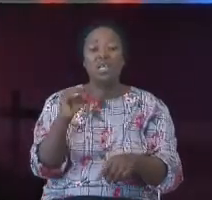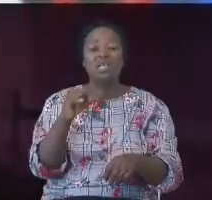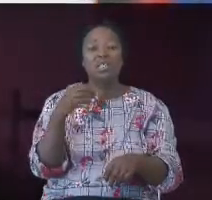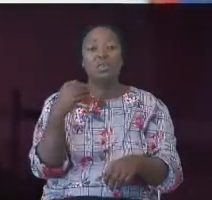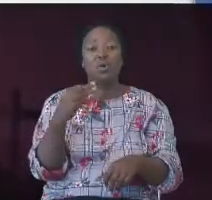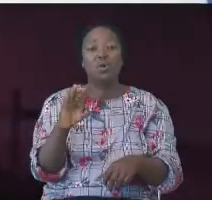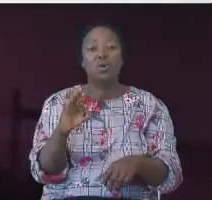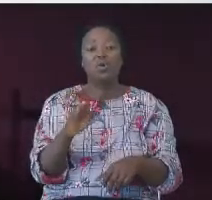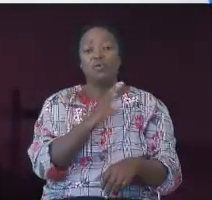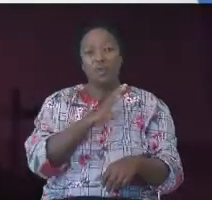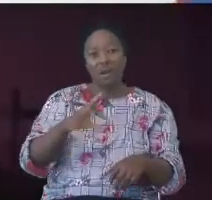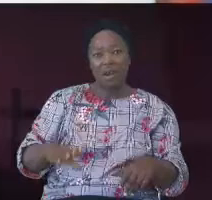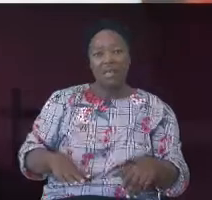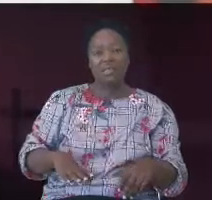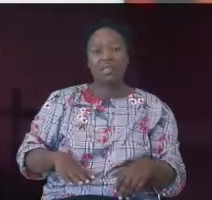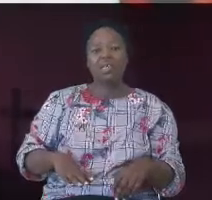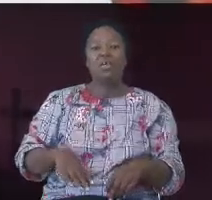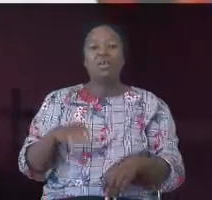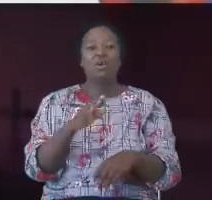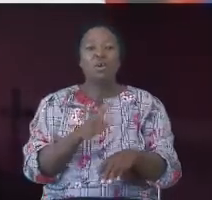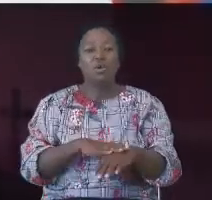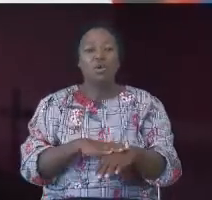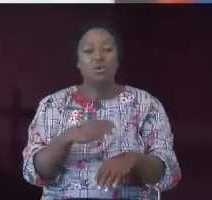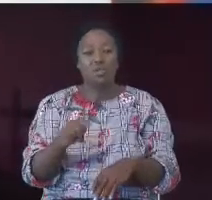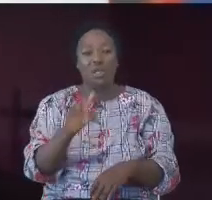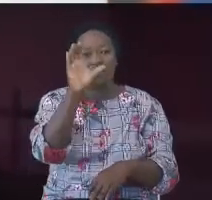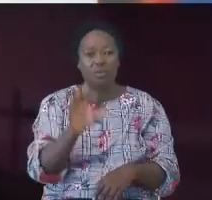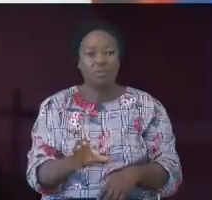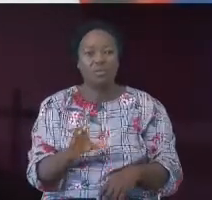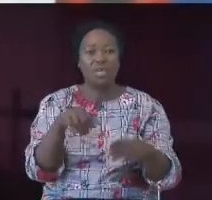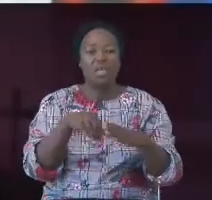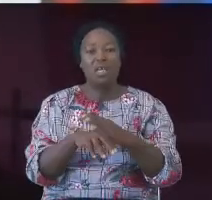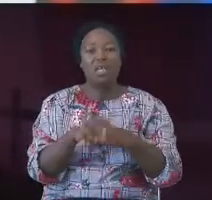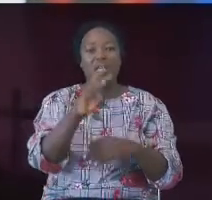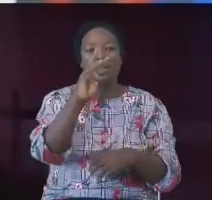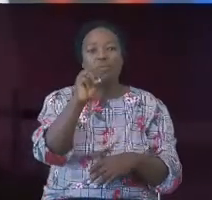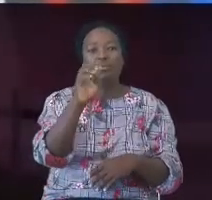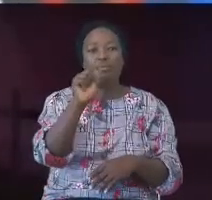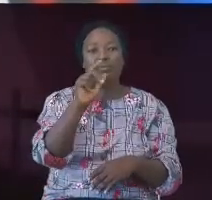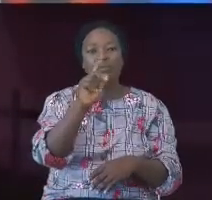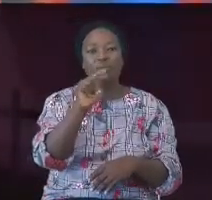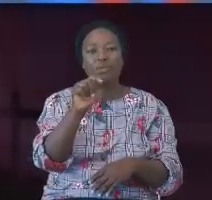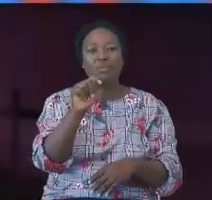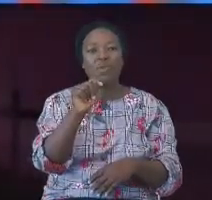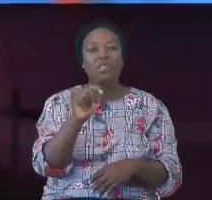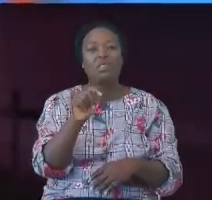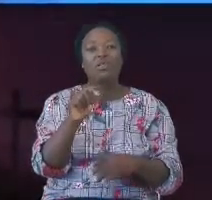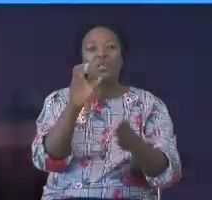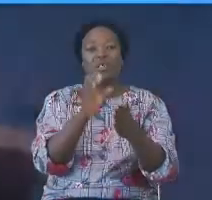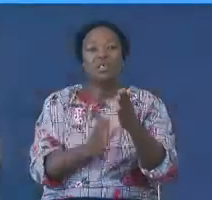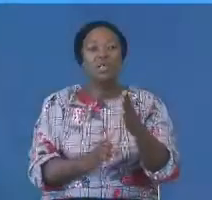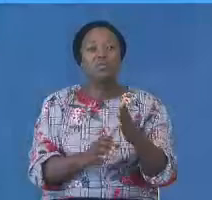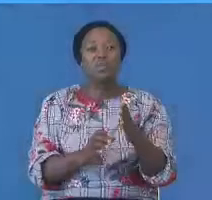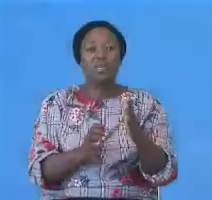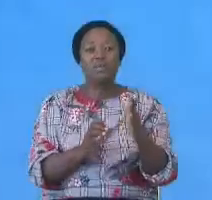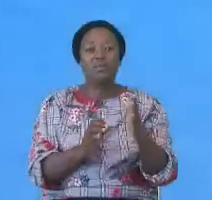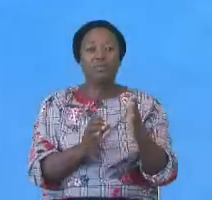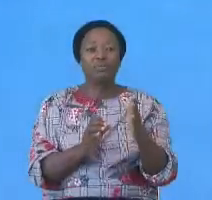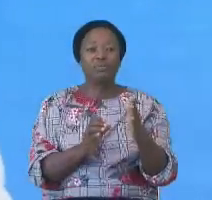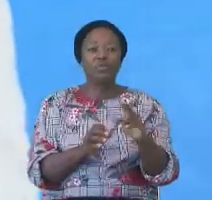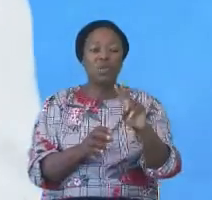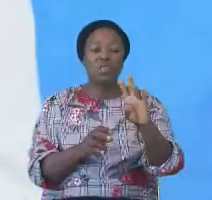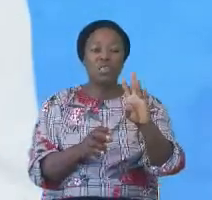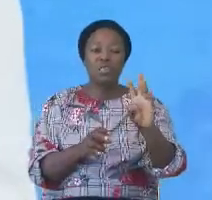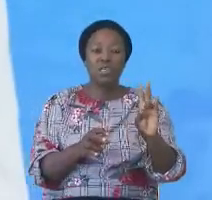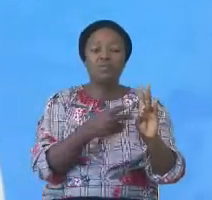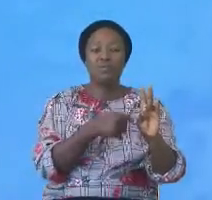seven won the walking seas of christ on the cross open your bible with me matthew chapter